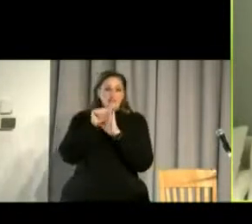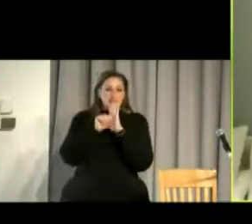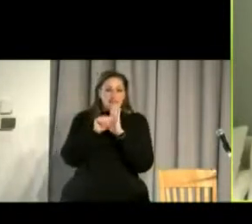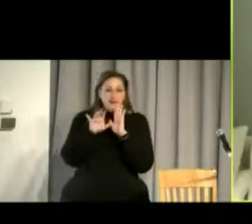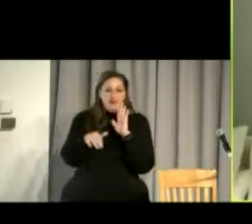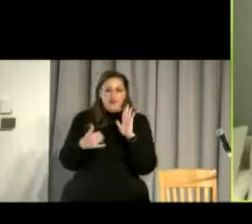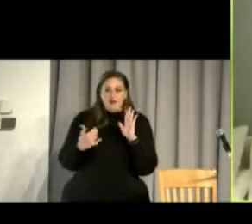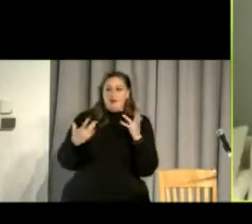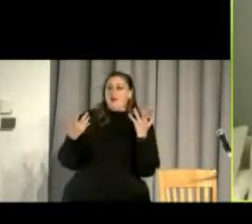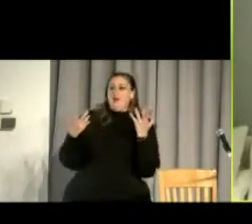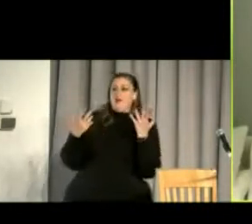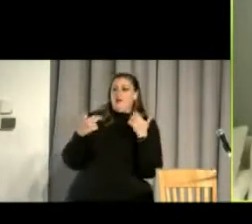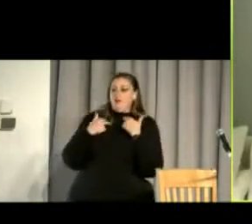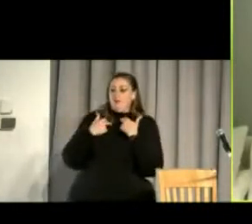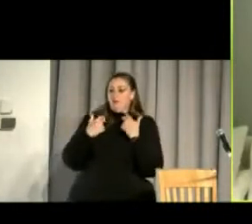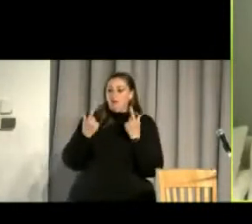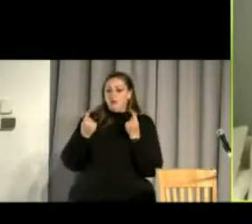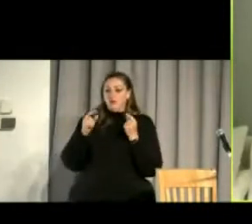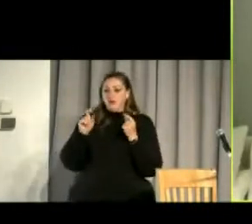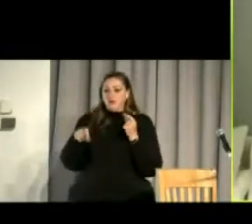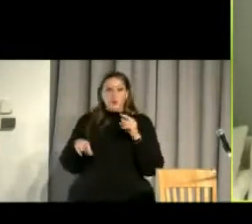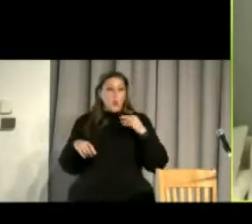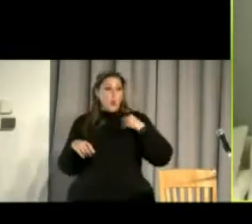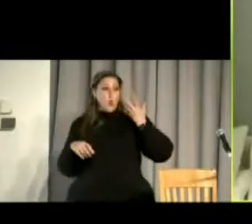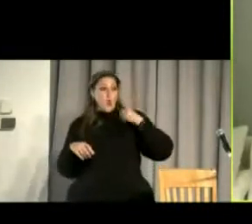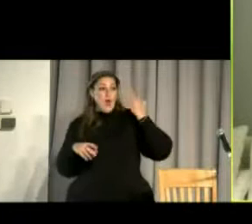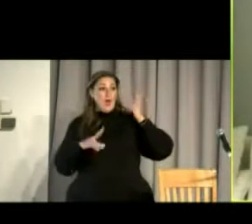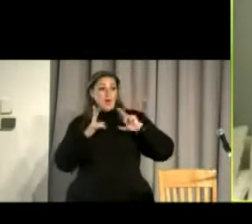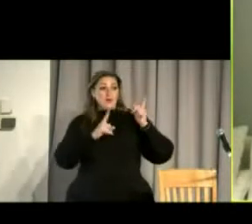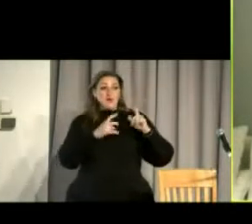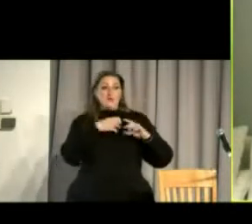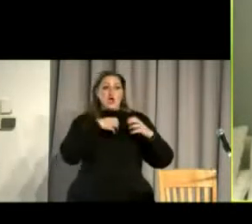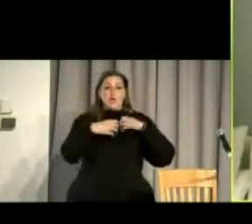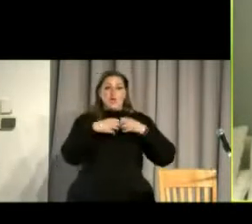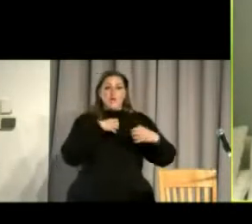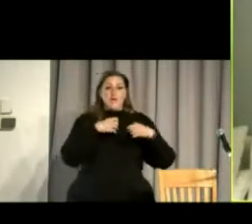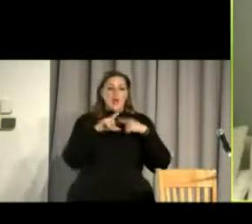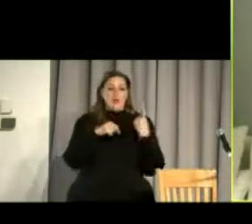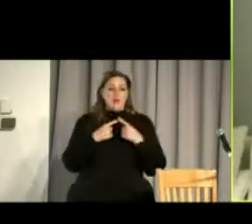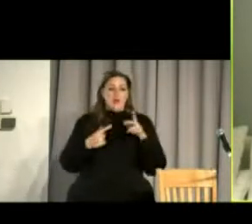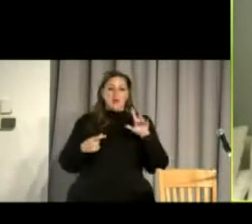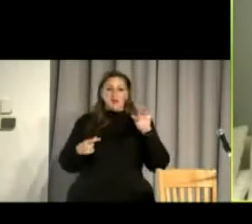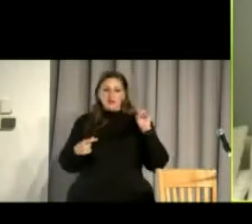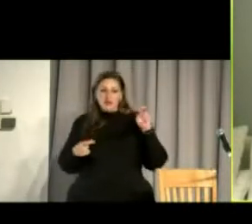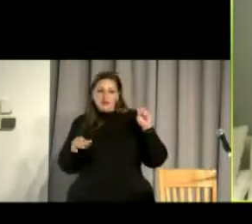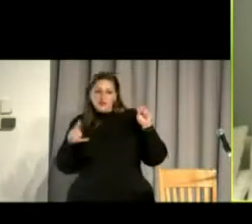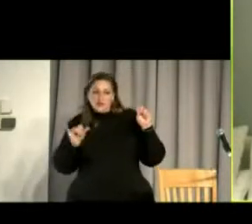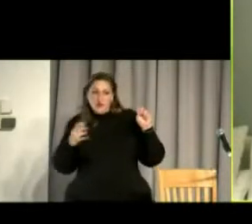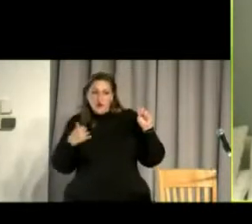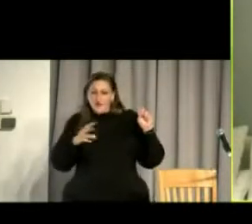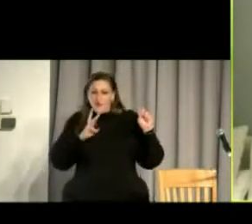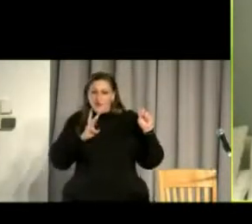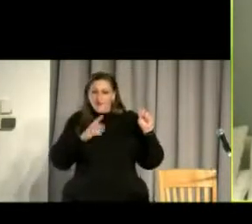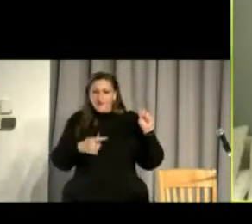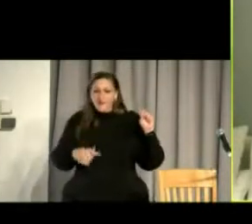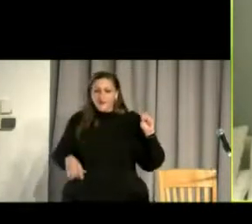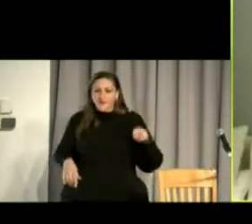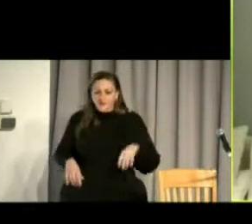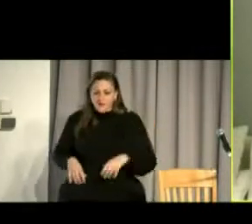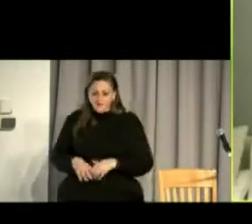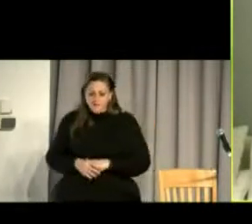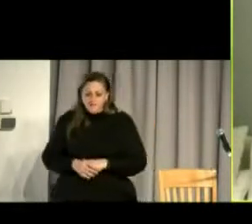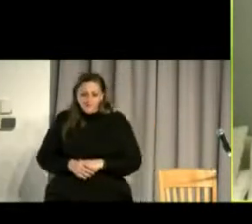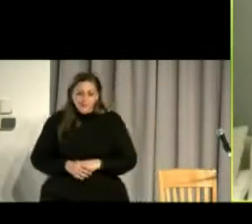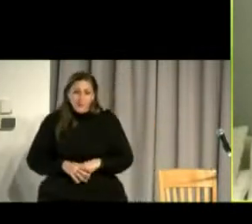finally have to do something when white folks also started to complain from Jackson, saying we still don't have water, right?